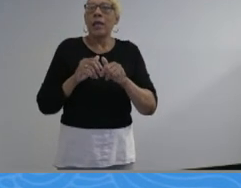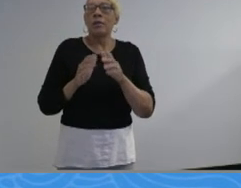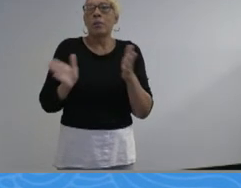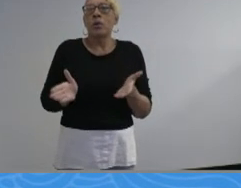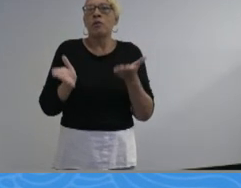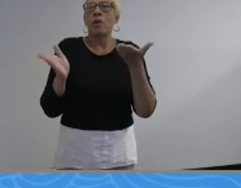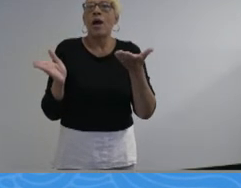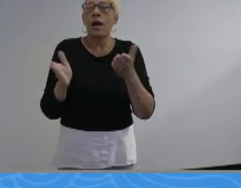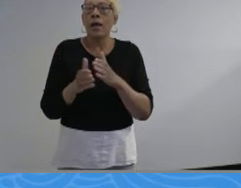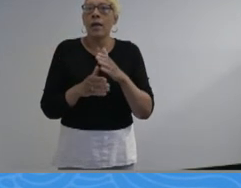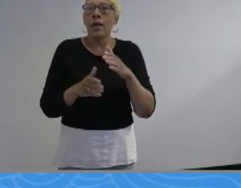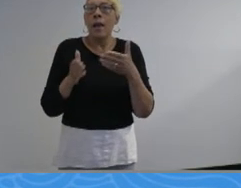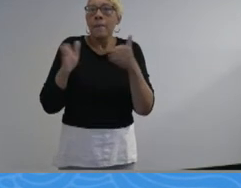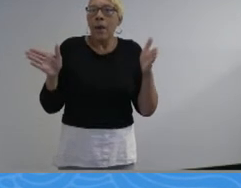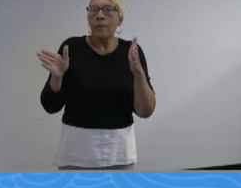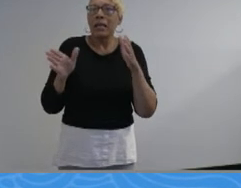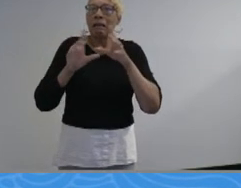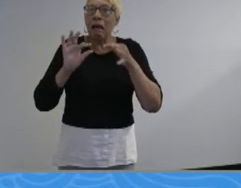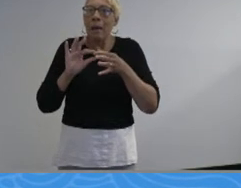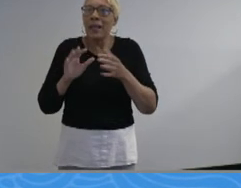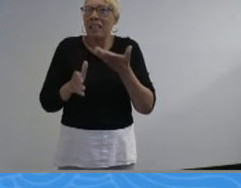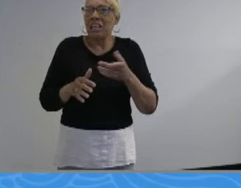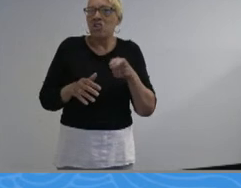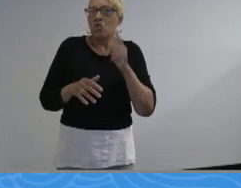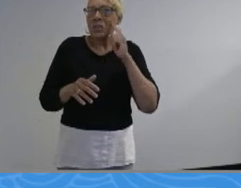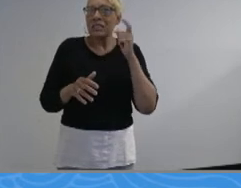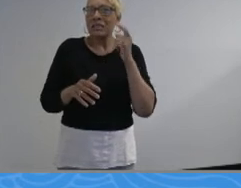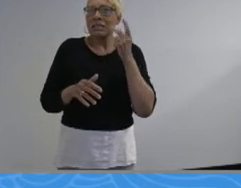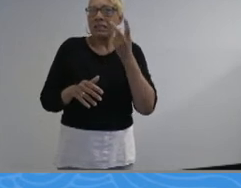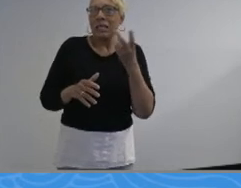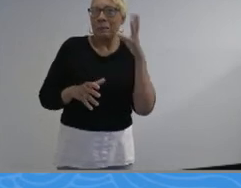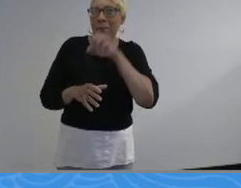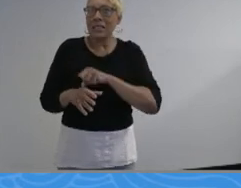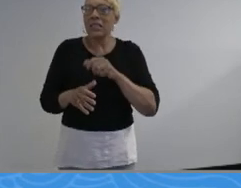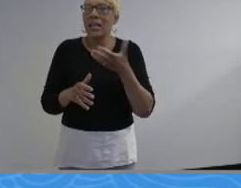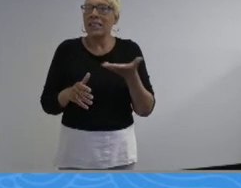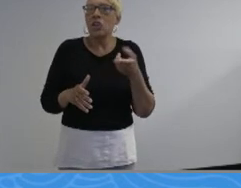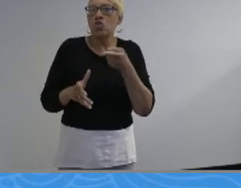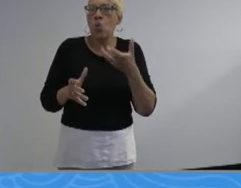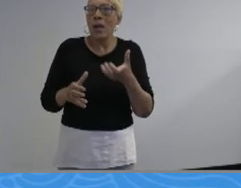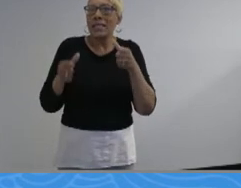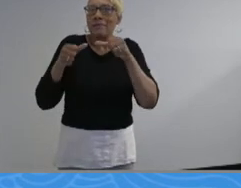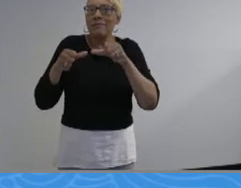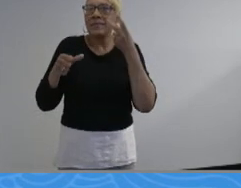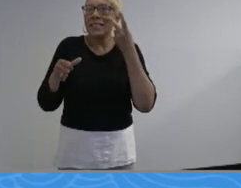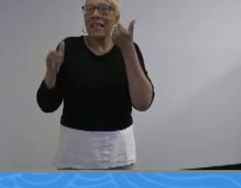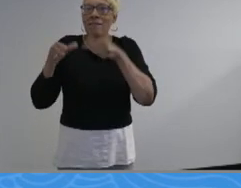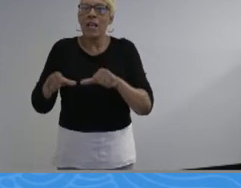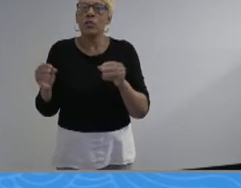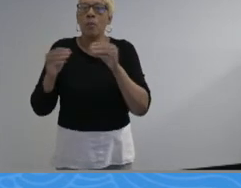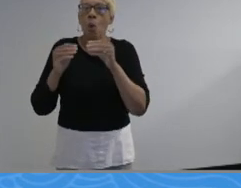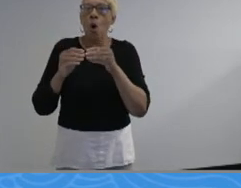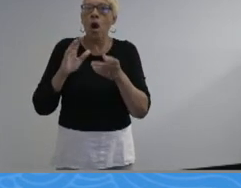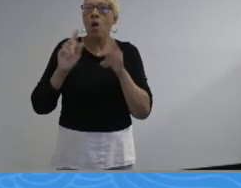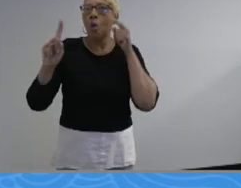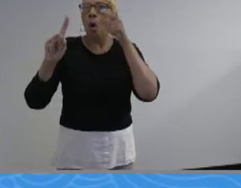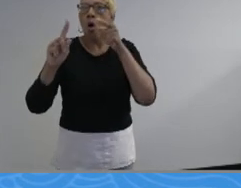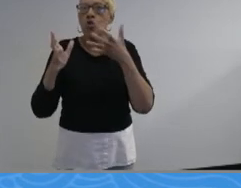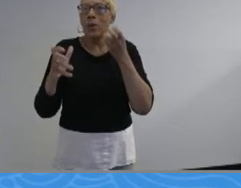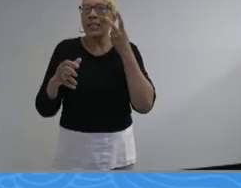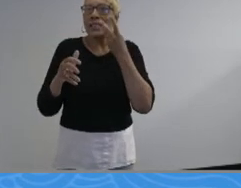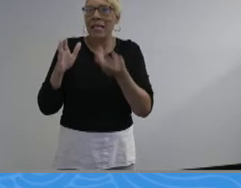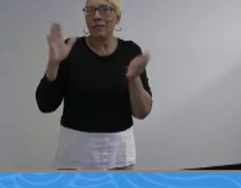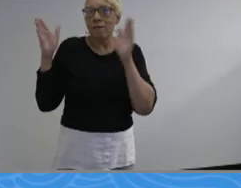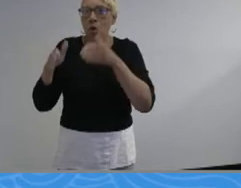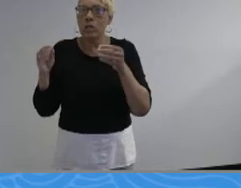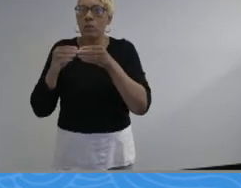about things that you see are missing, things you want to see invested in more, goals you want to see prioritized. You can write letters. You can